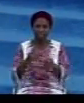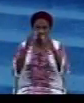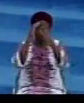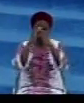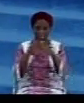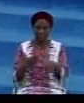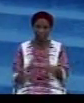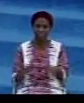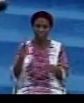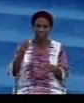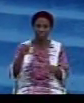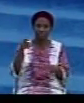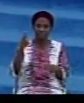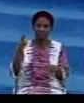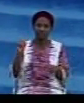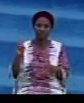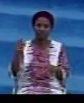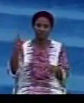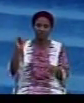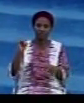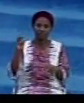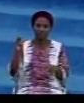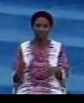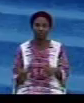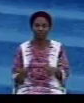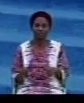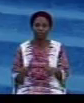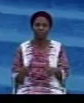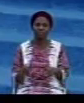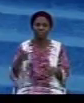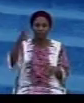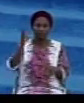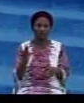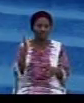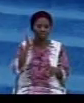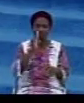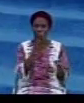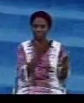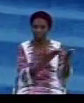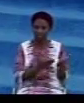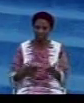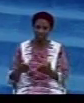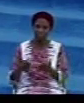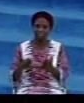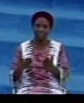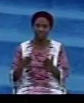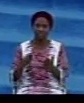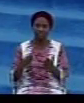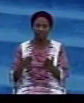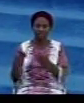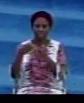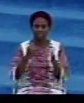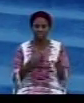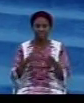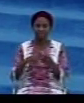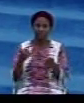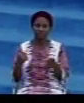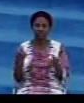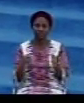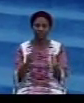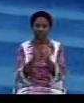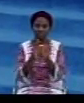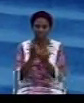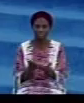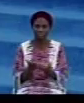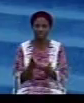mo kawe ni won ba a mo gbe mi lo sinu Bible brother mi keri to je Mr. Dele Shatoye deeper life pastor